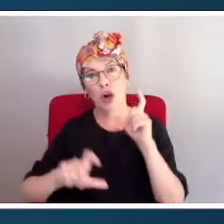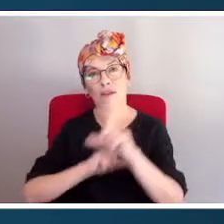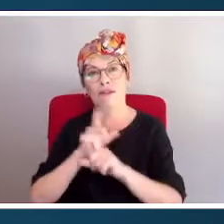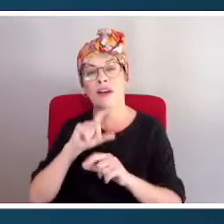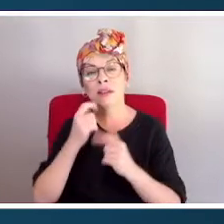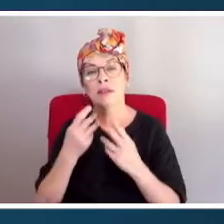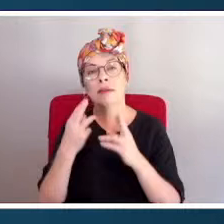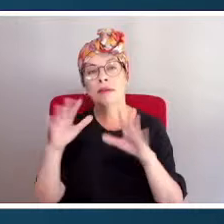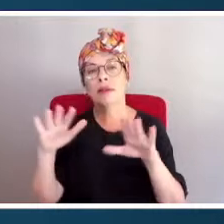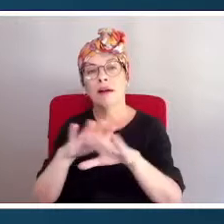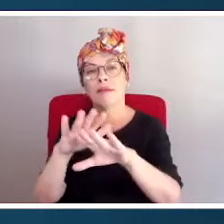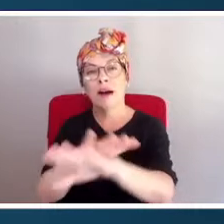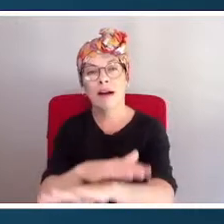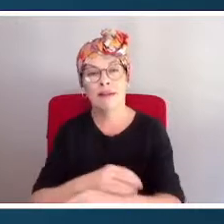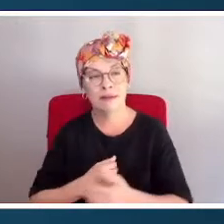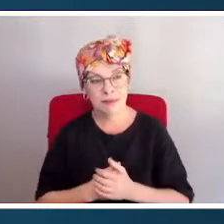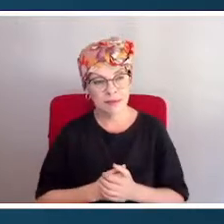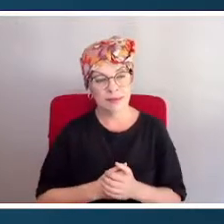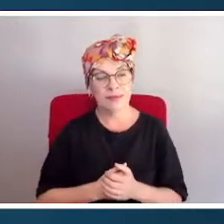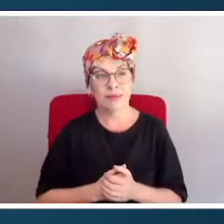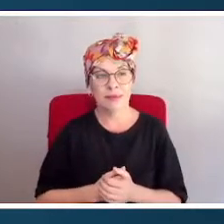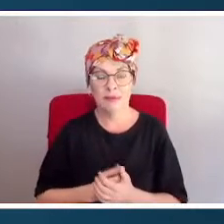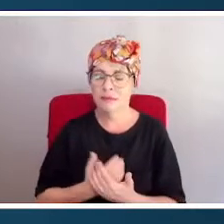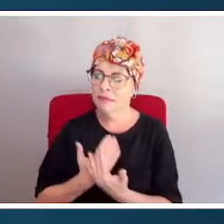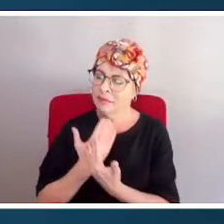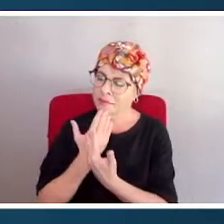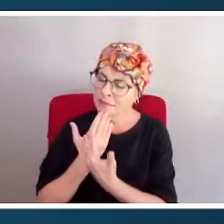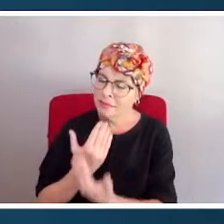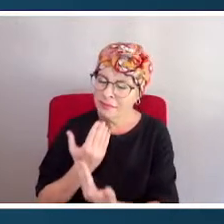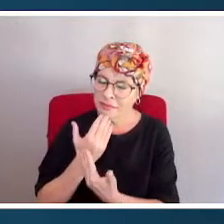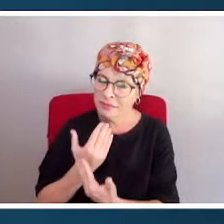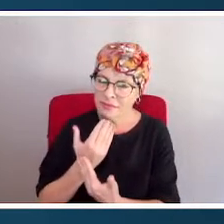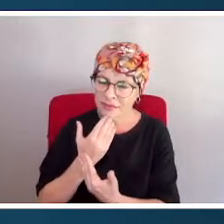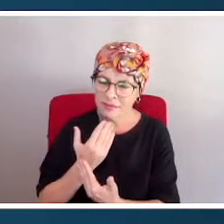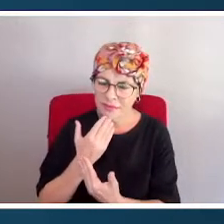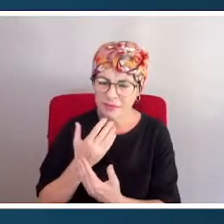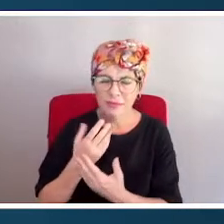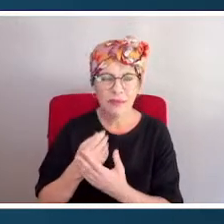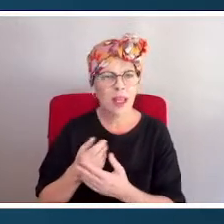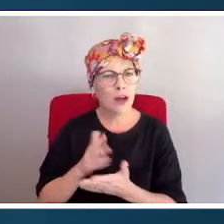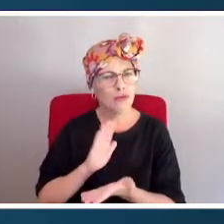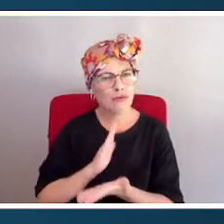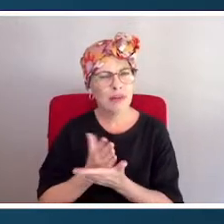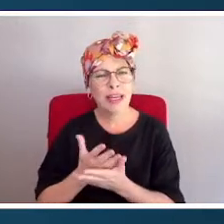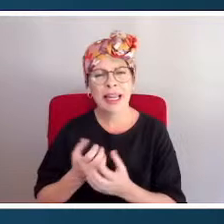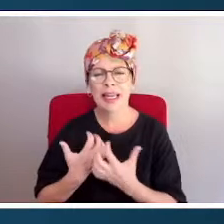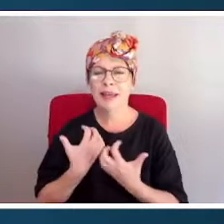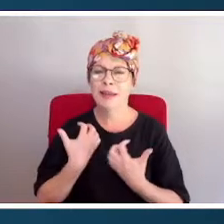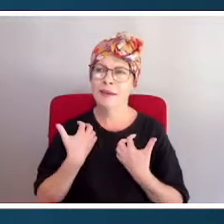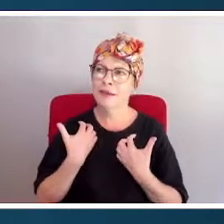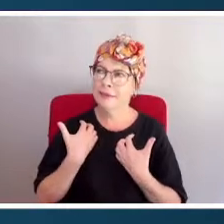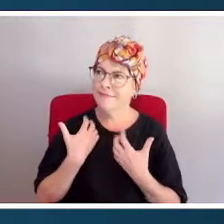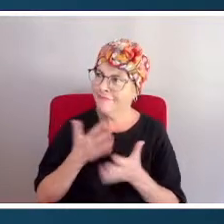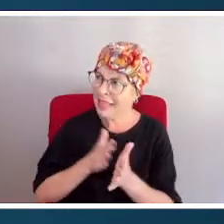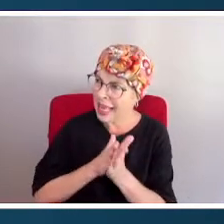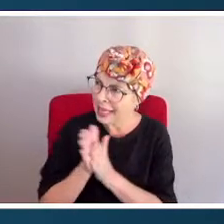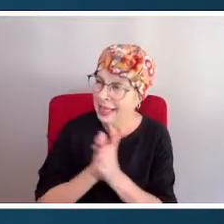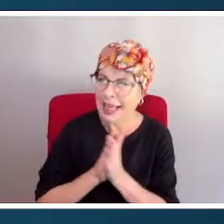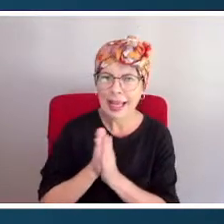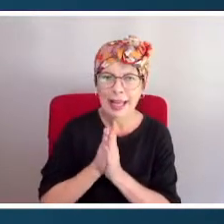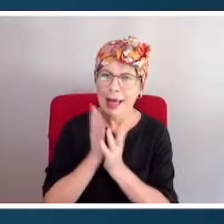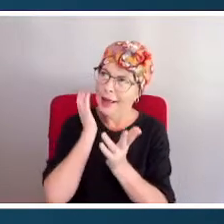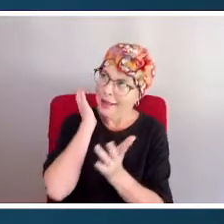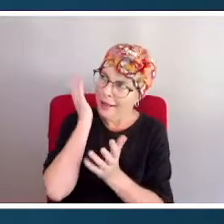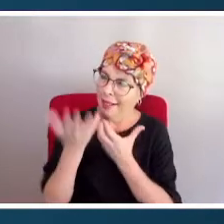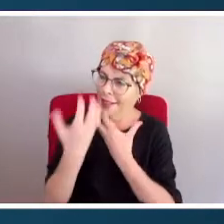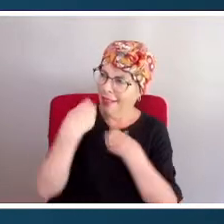Professor Prasad, that was a thoroughly stimulating and extremely thought-provoking address. We are, as